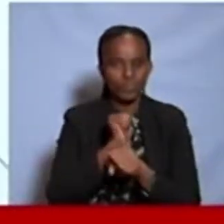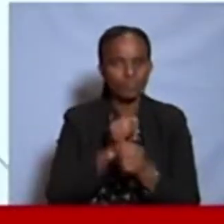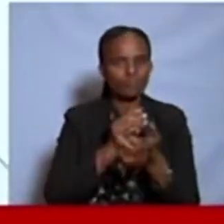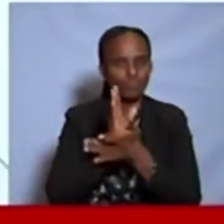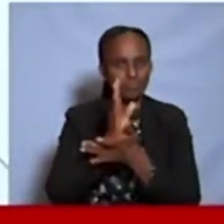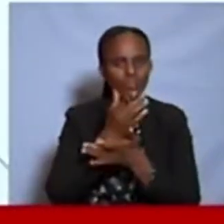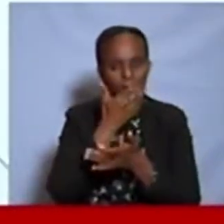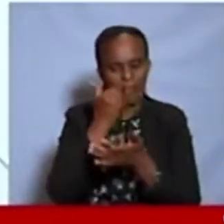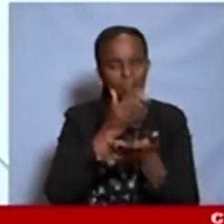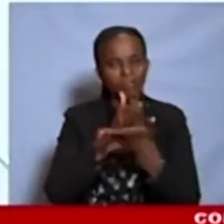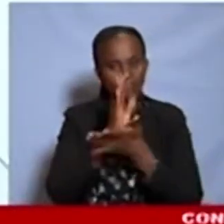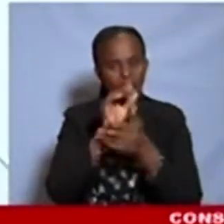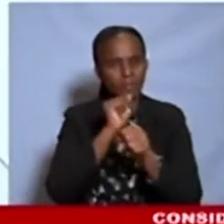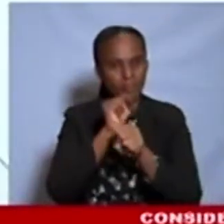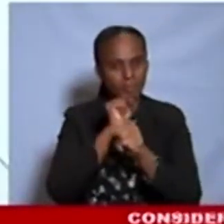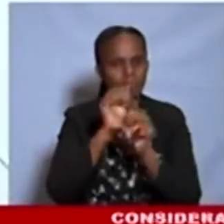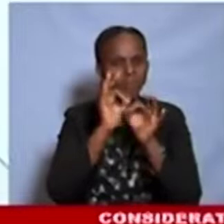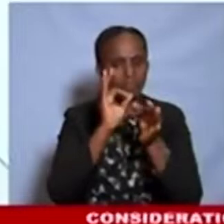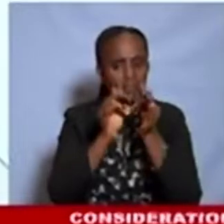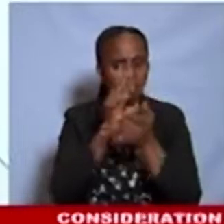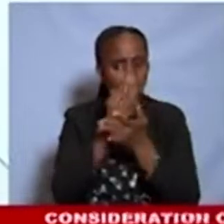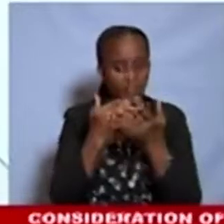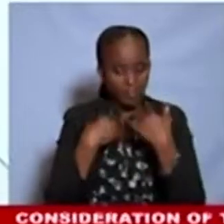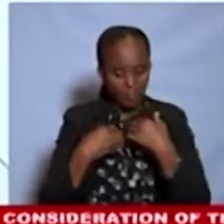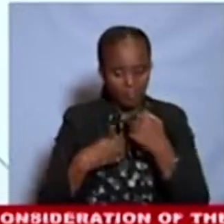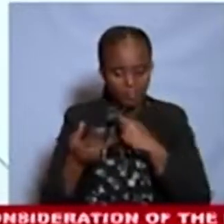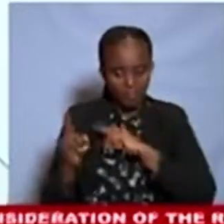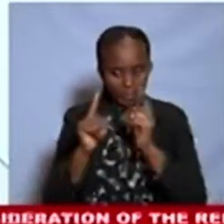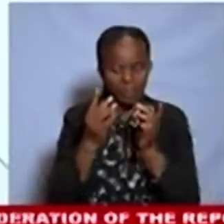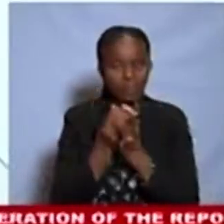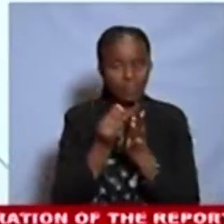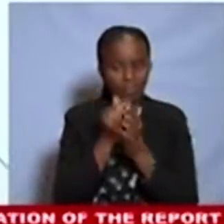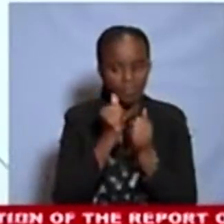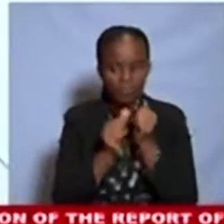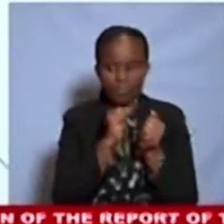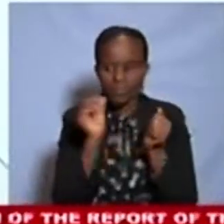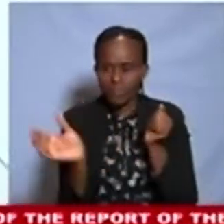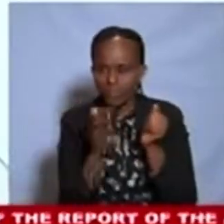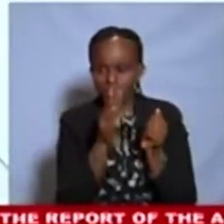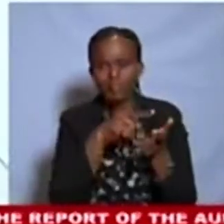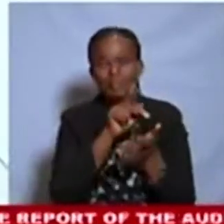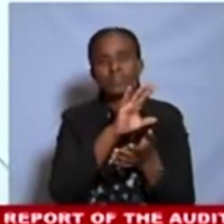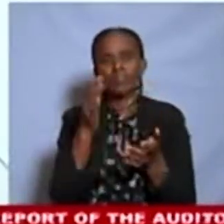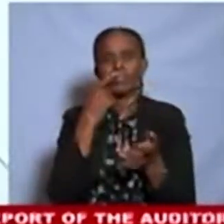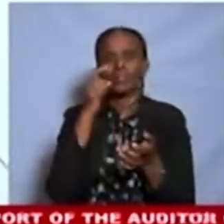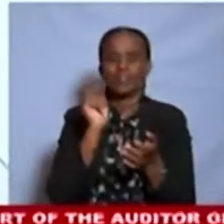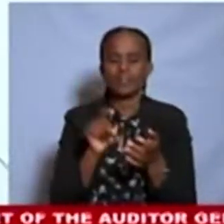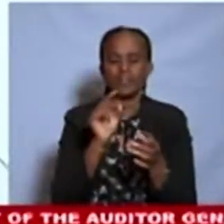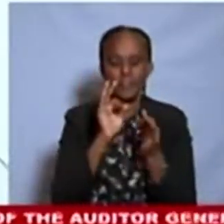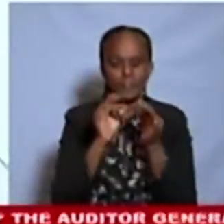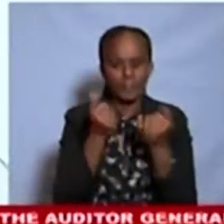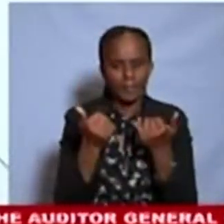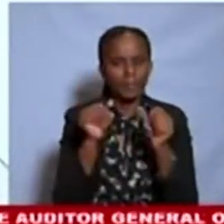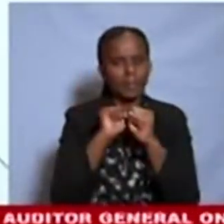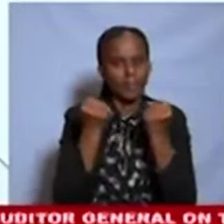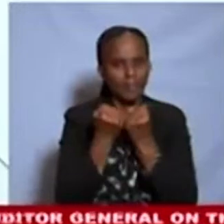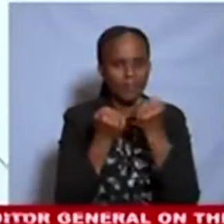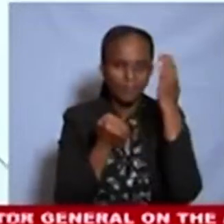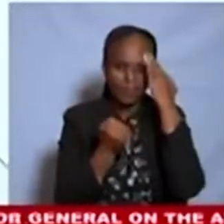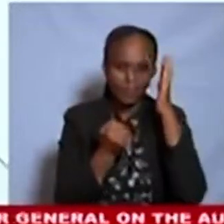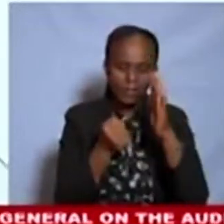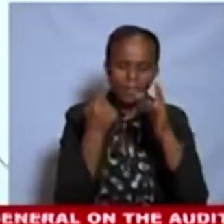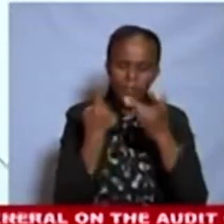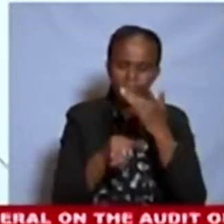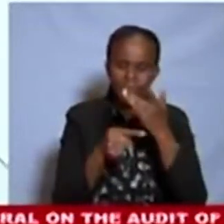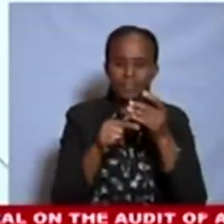they must be done correctly. If somebody takes money, which is not his, must pay back. And if the society knows, because what can